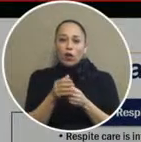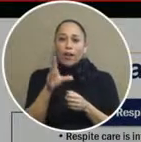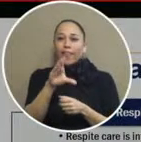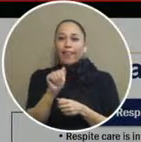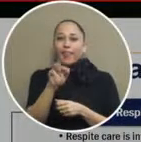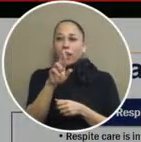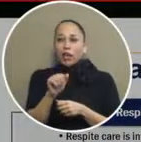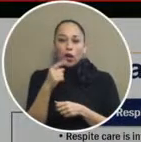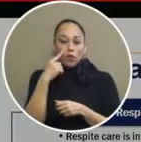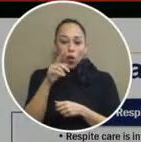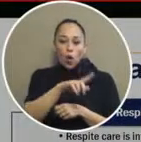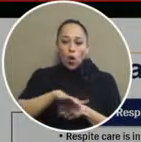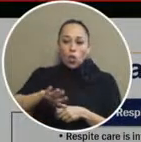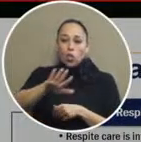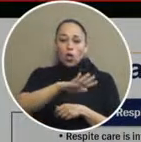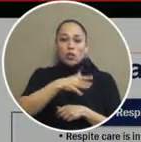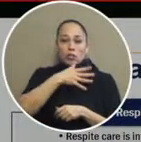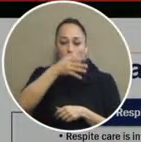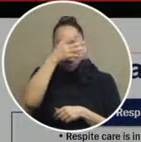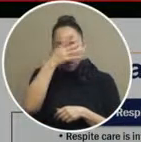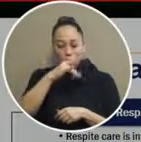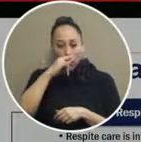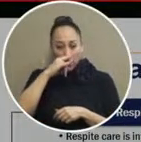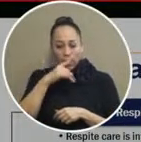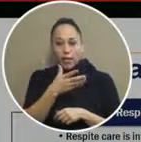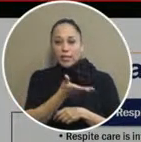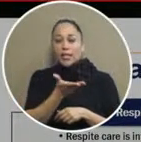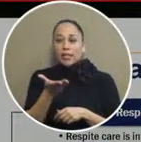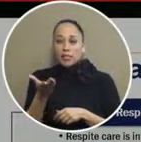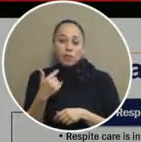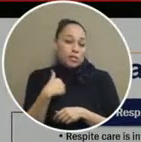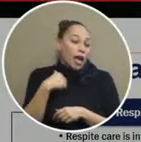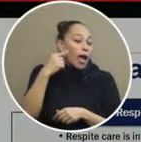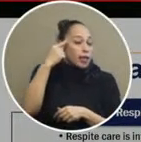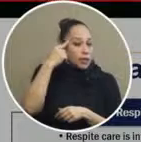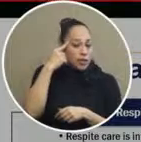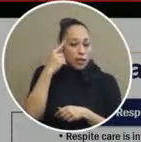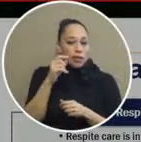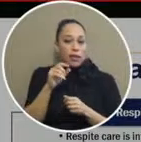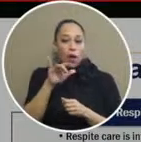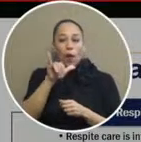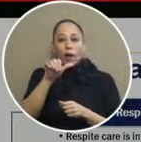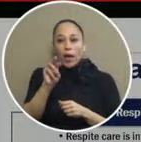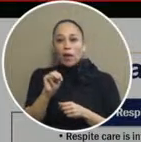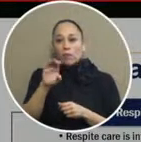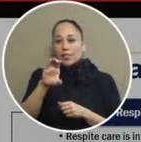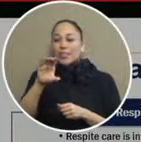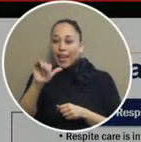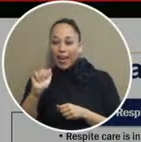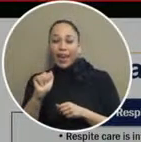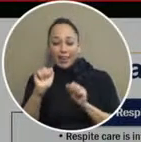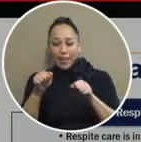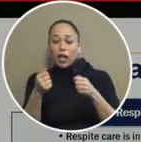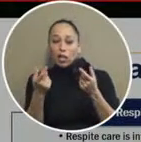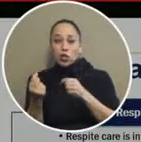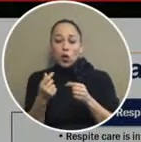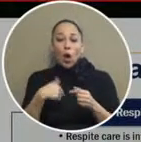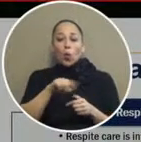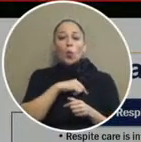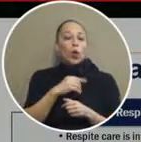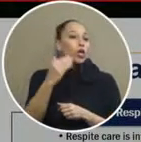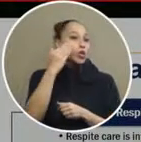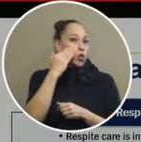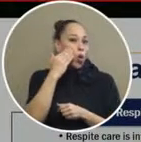care for those parents and for those kids is something that I think the YWCA has already started doing. And we know that